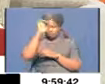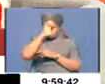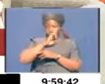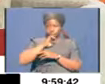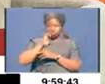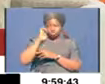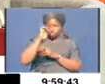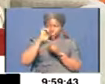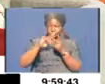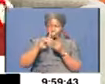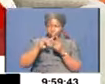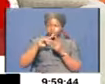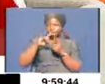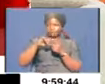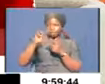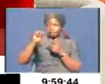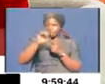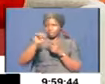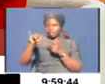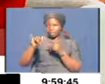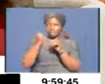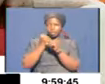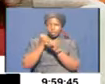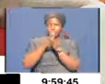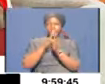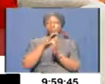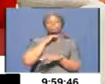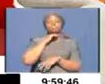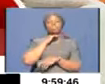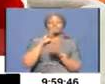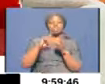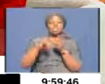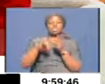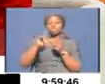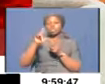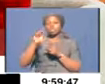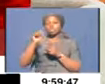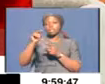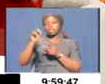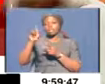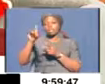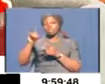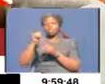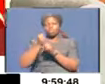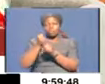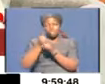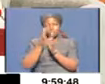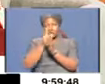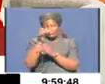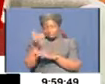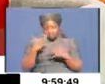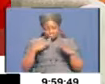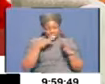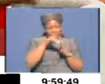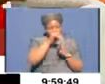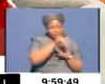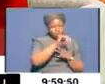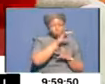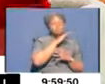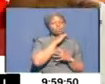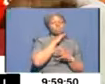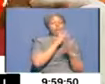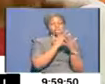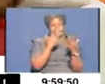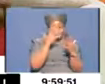with every other thing. So people will buy the Coca-Cola here or Bidco products here because it is being